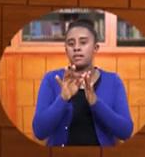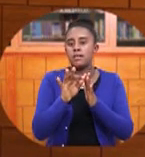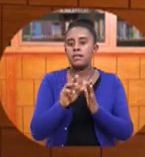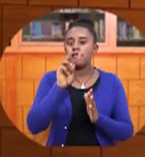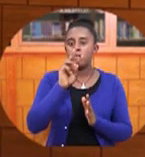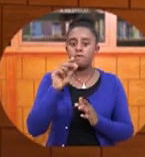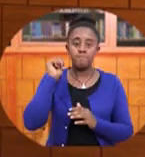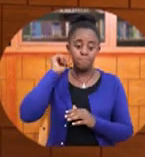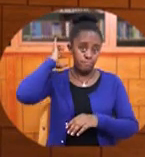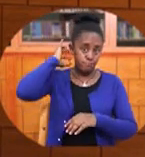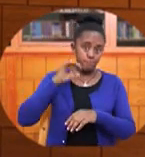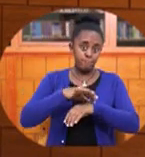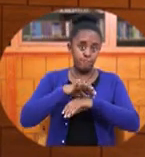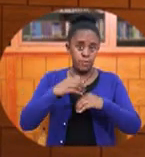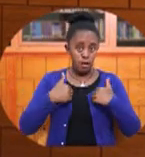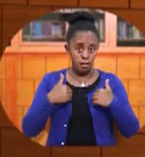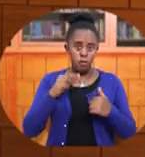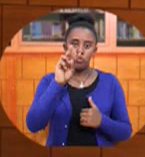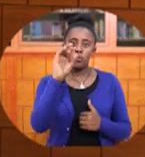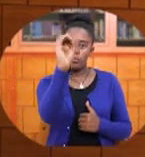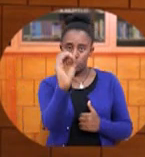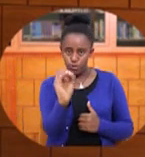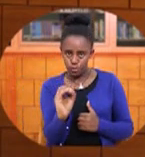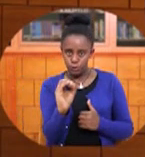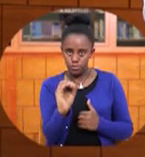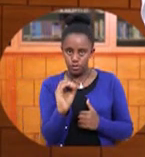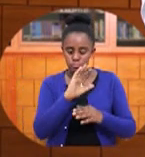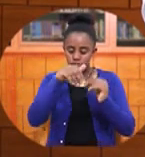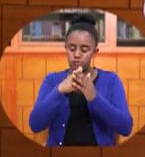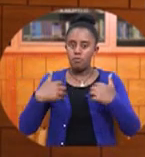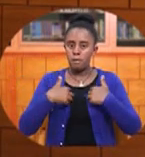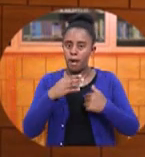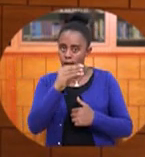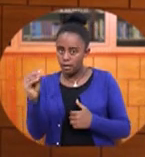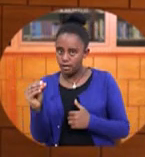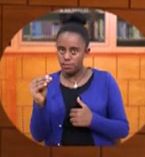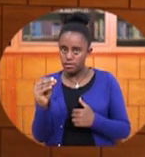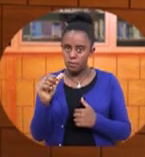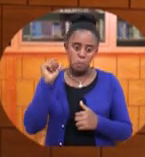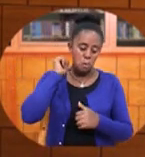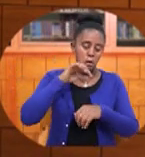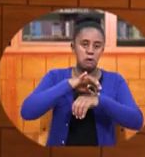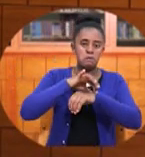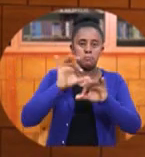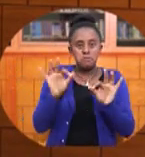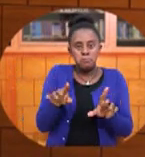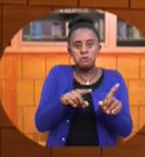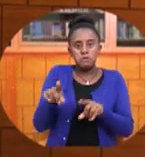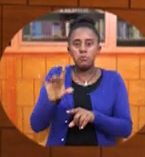by their number. Vertebrate animals are only 2% of total animal,